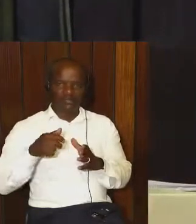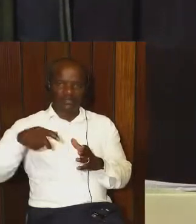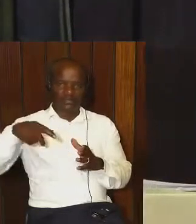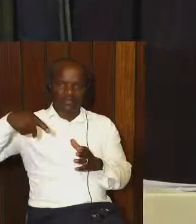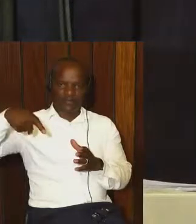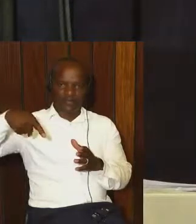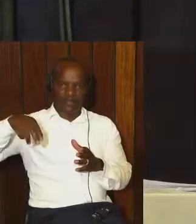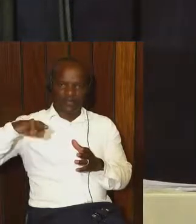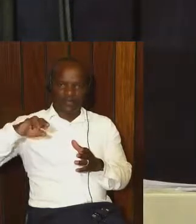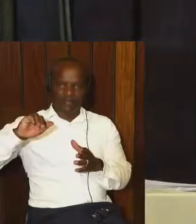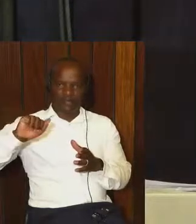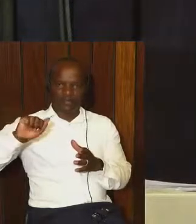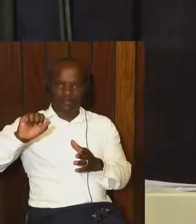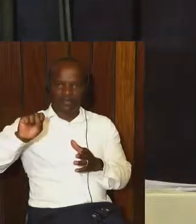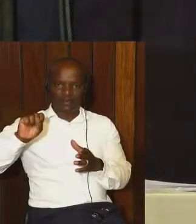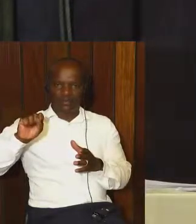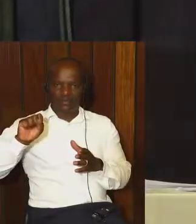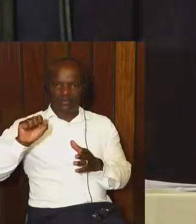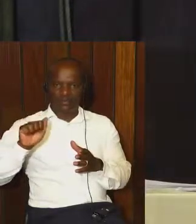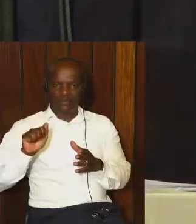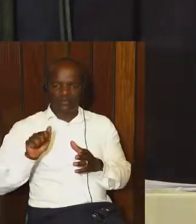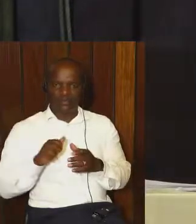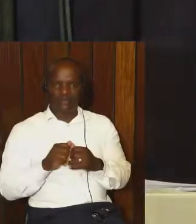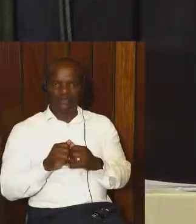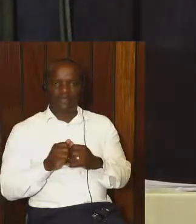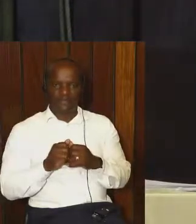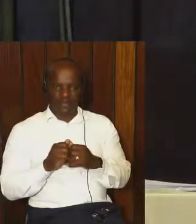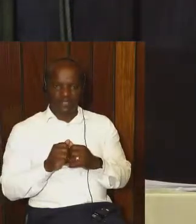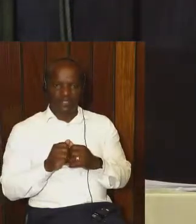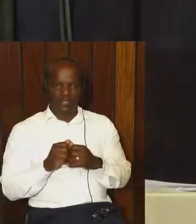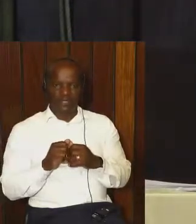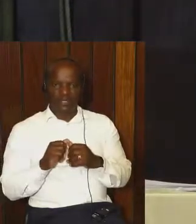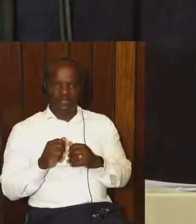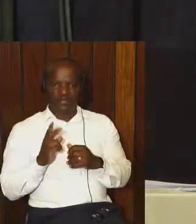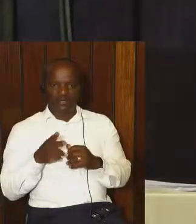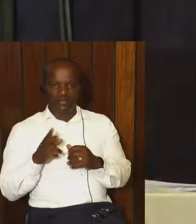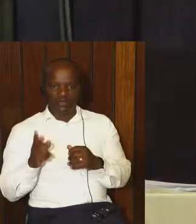and to a larger extent, the municipalities affected.